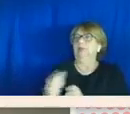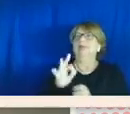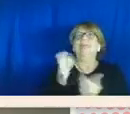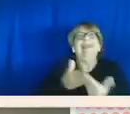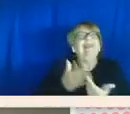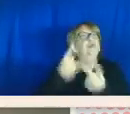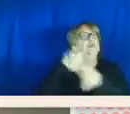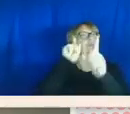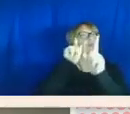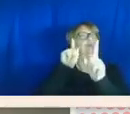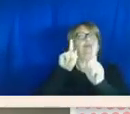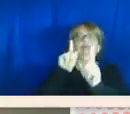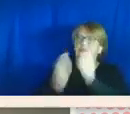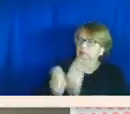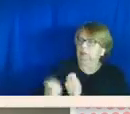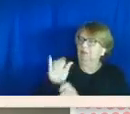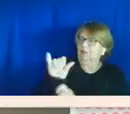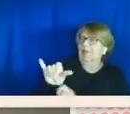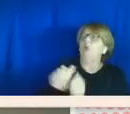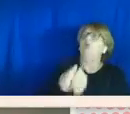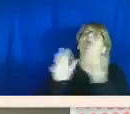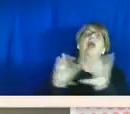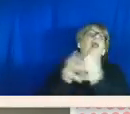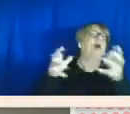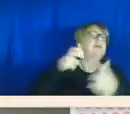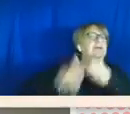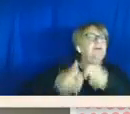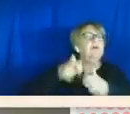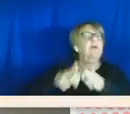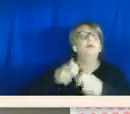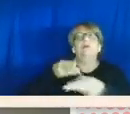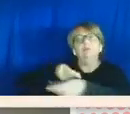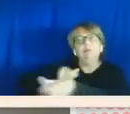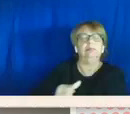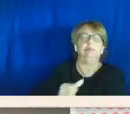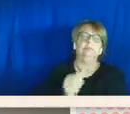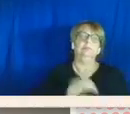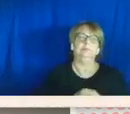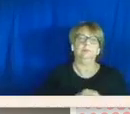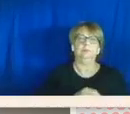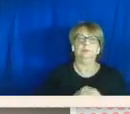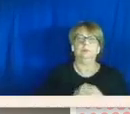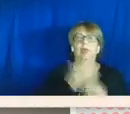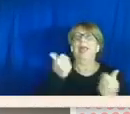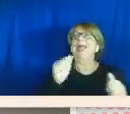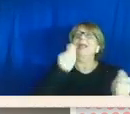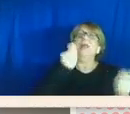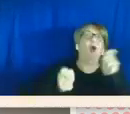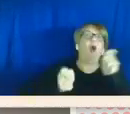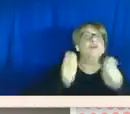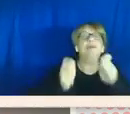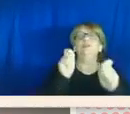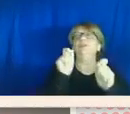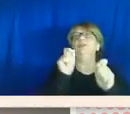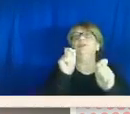without much difficulty or expense. And alterations, if their